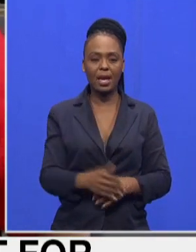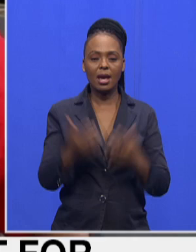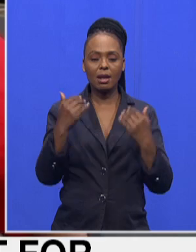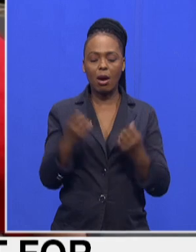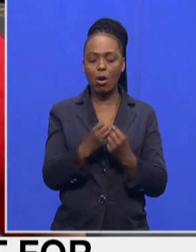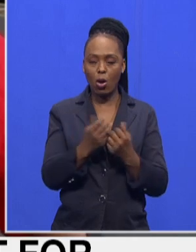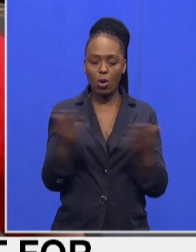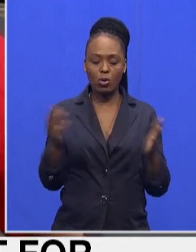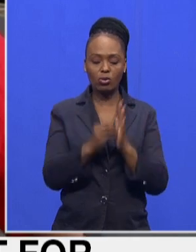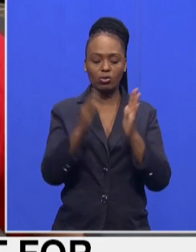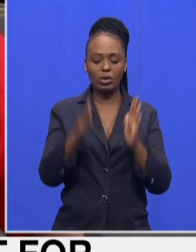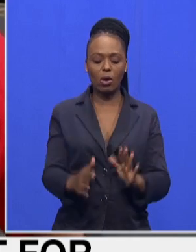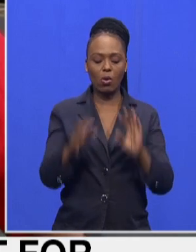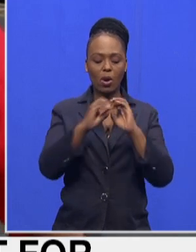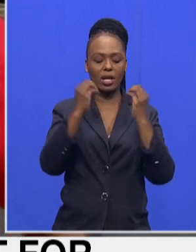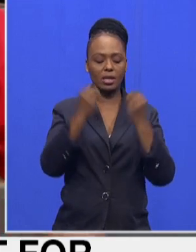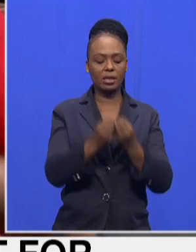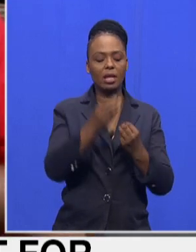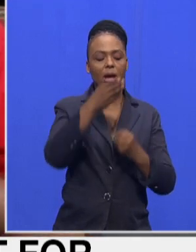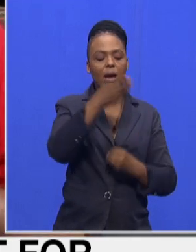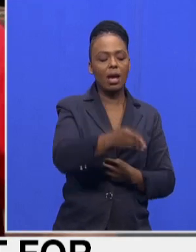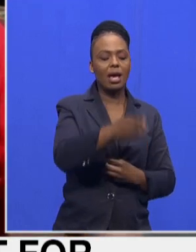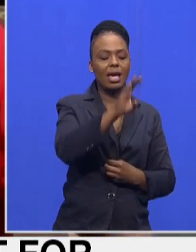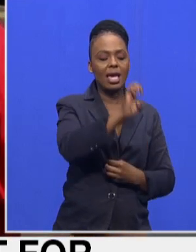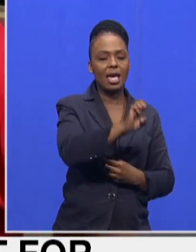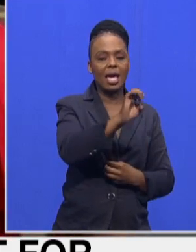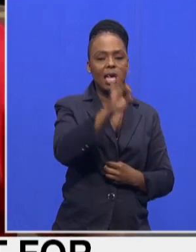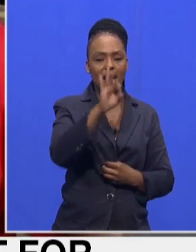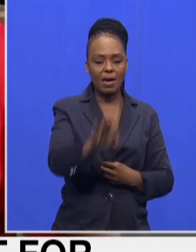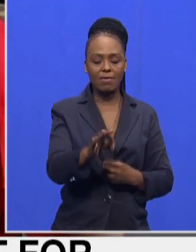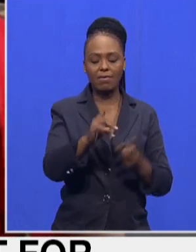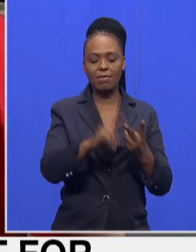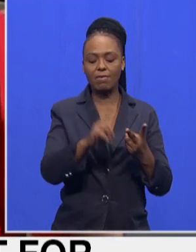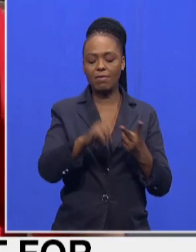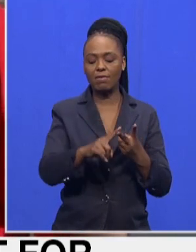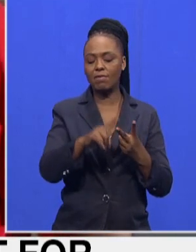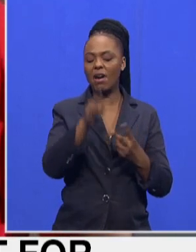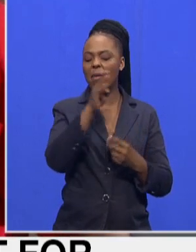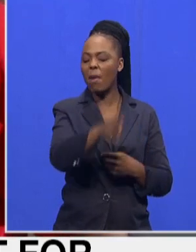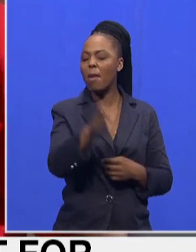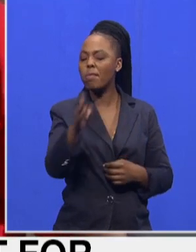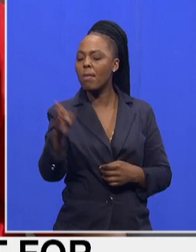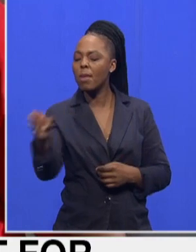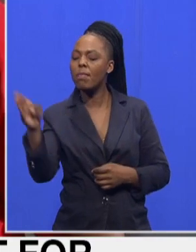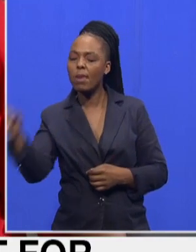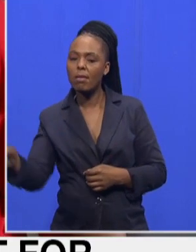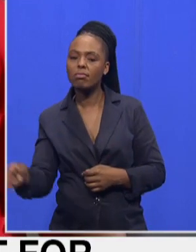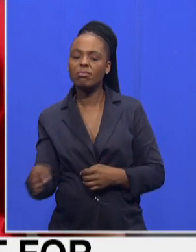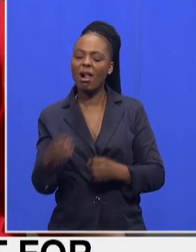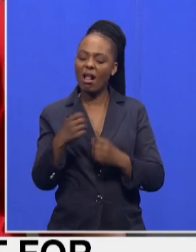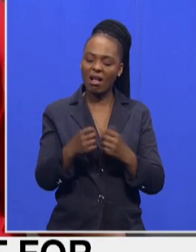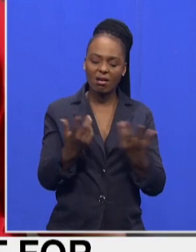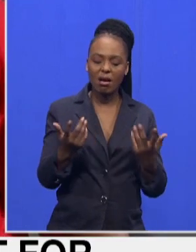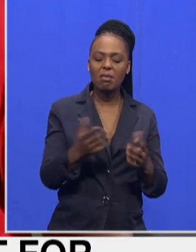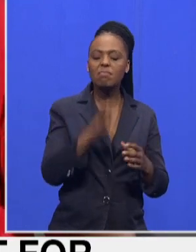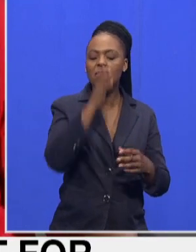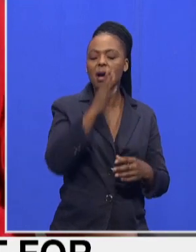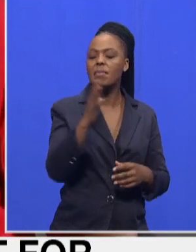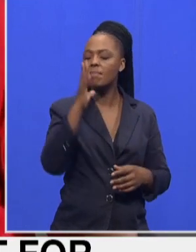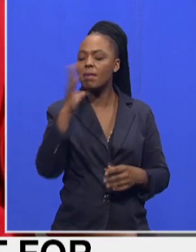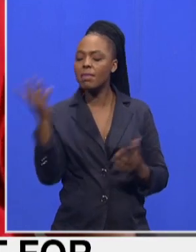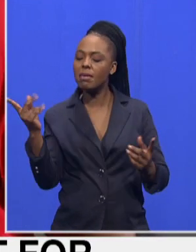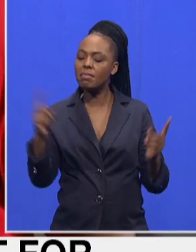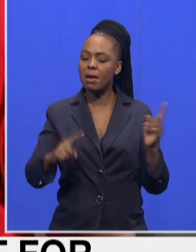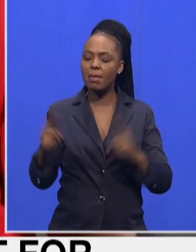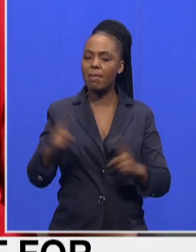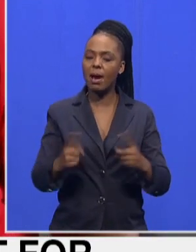student organizations, being the EFF, being PASMA, etc., that are joining hand in hand in terms